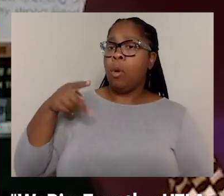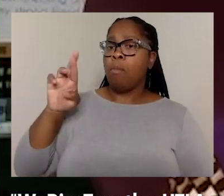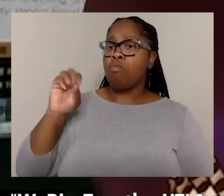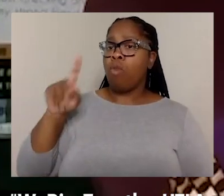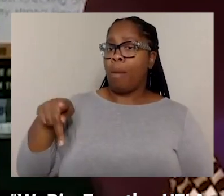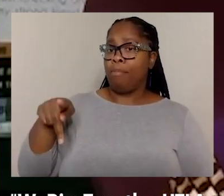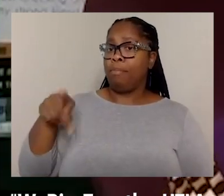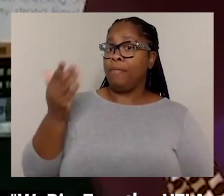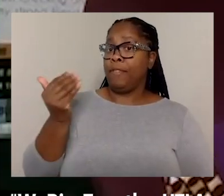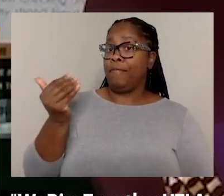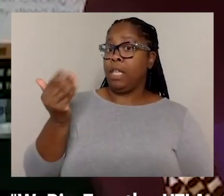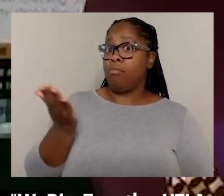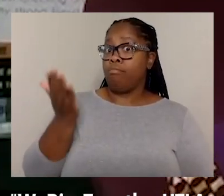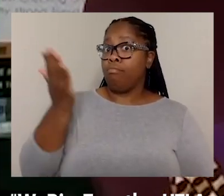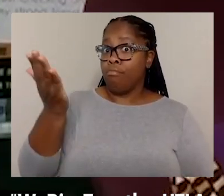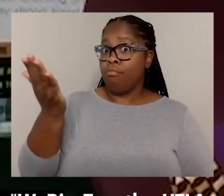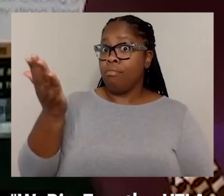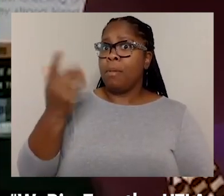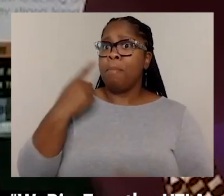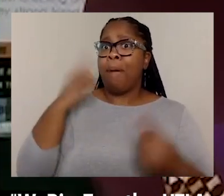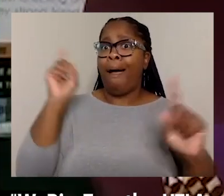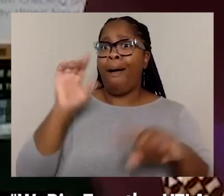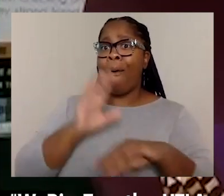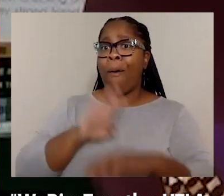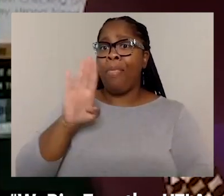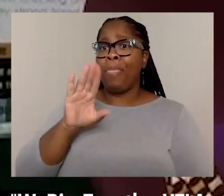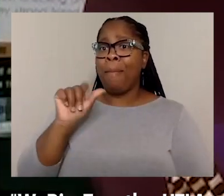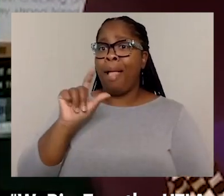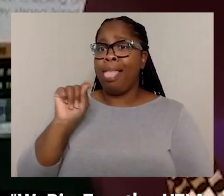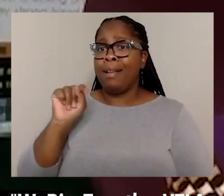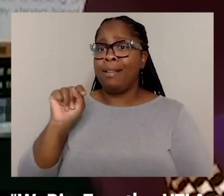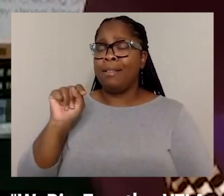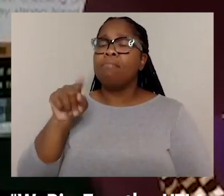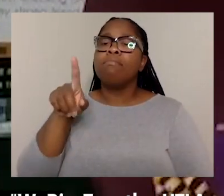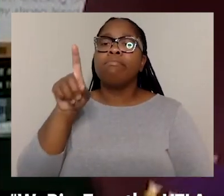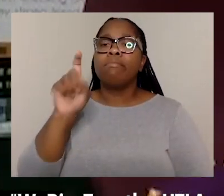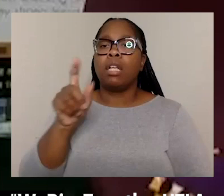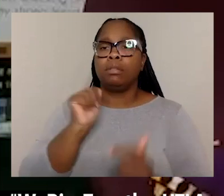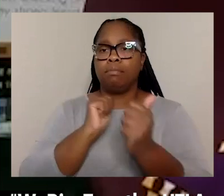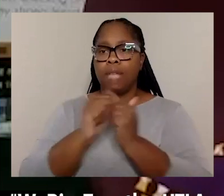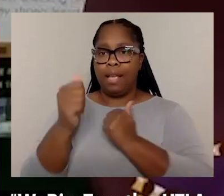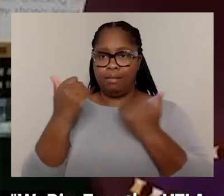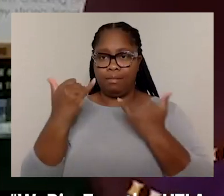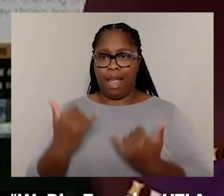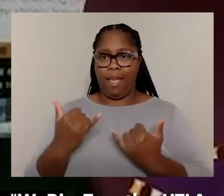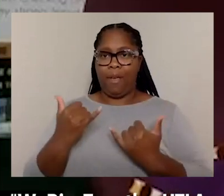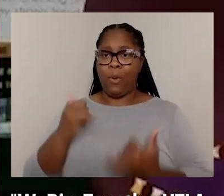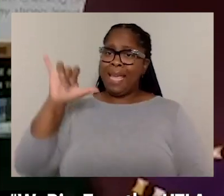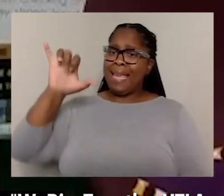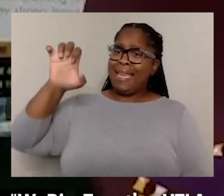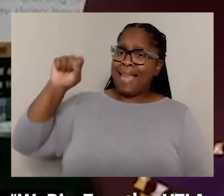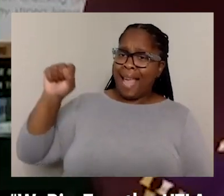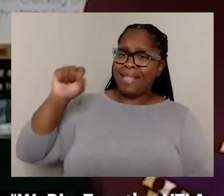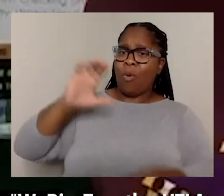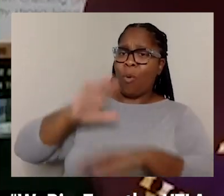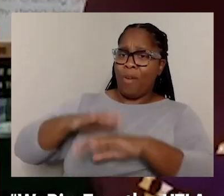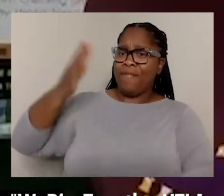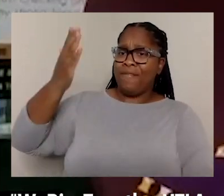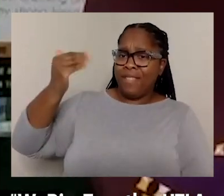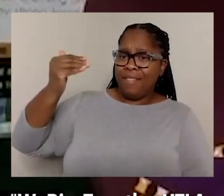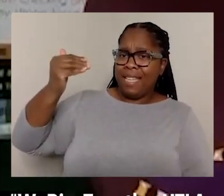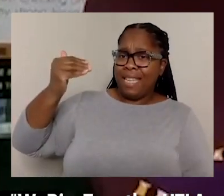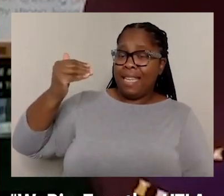on the ballot. Now we need to work hard to get it passed. The Yes on 15 pledge will be dropped in the